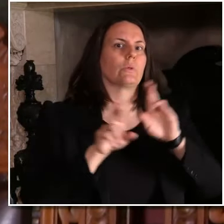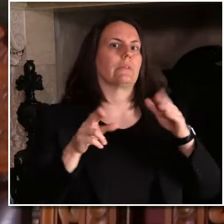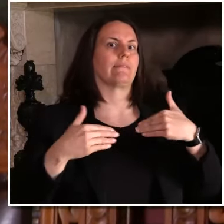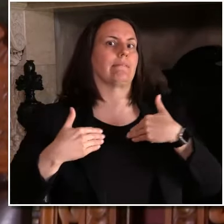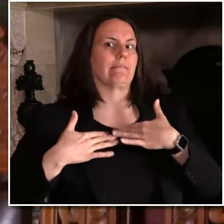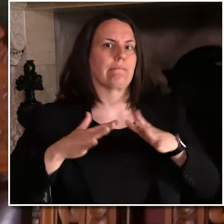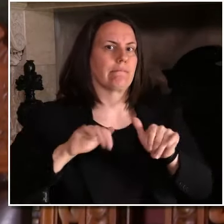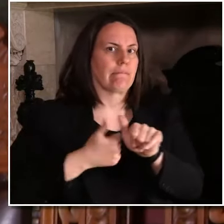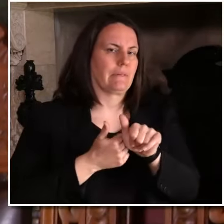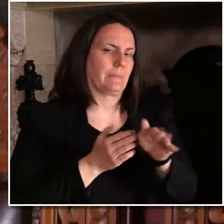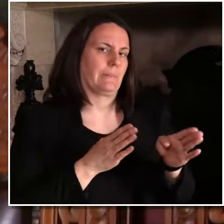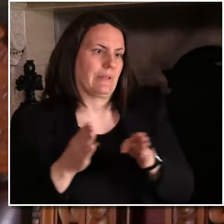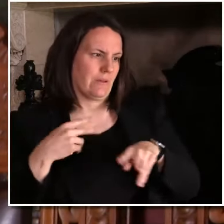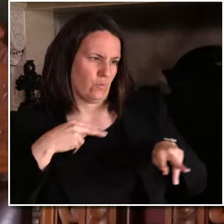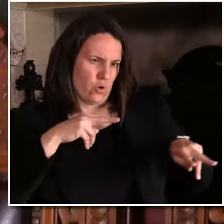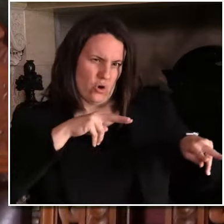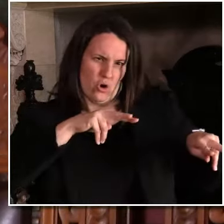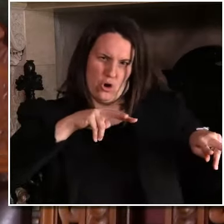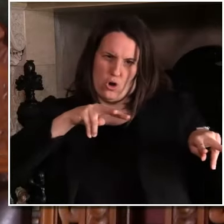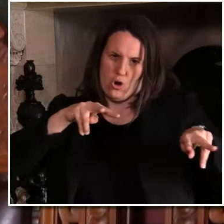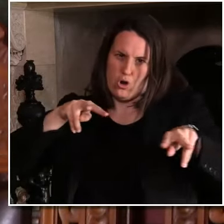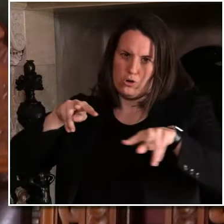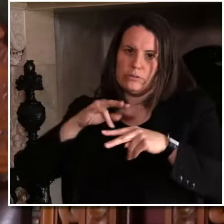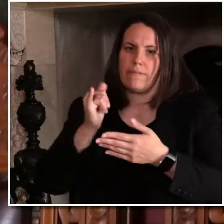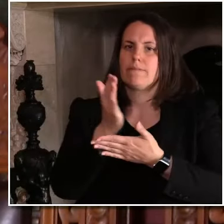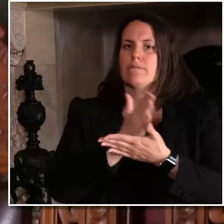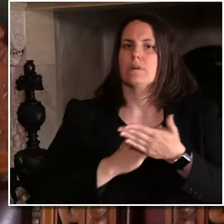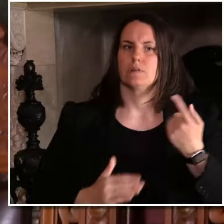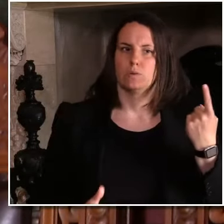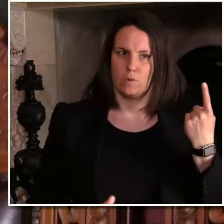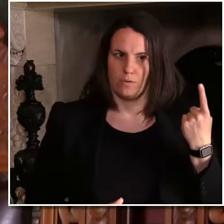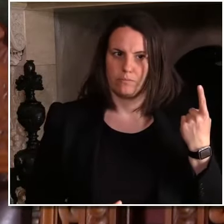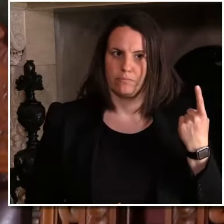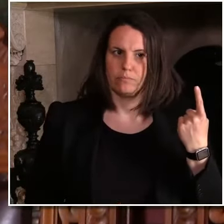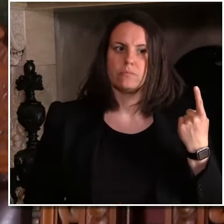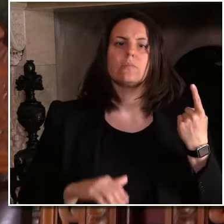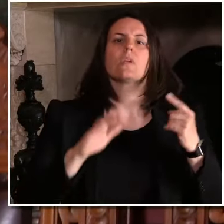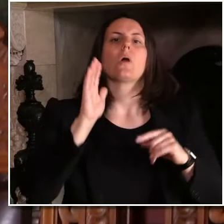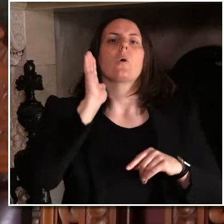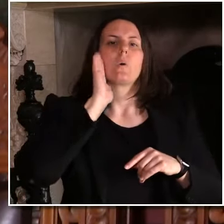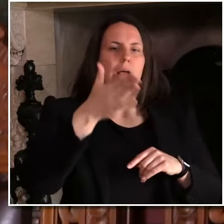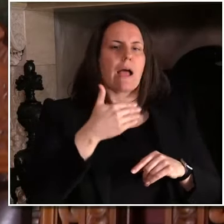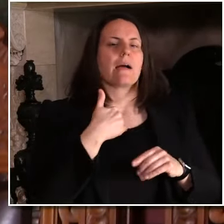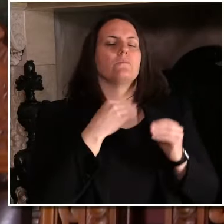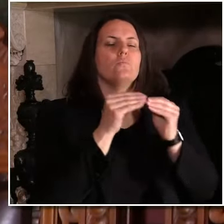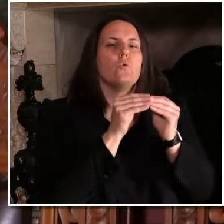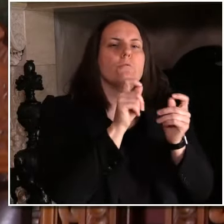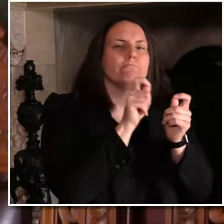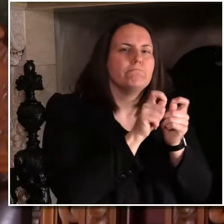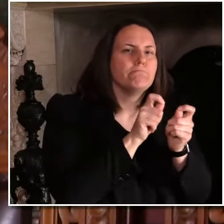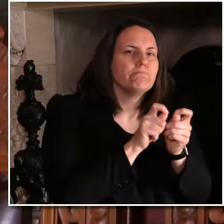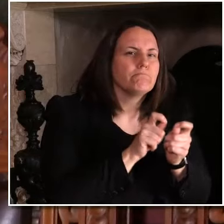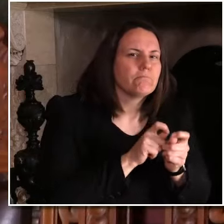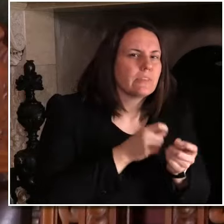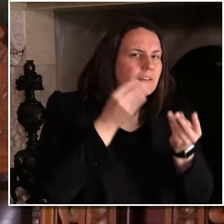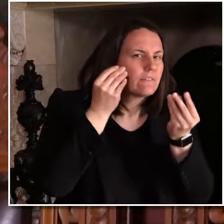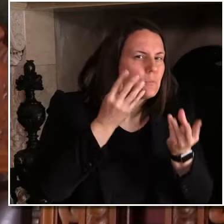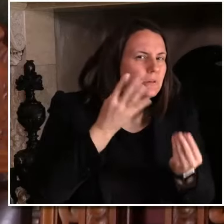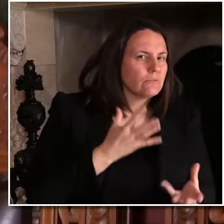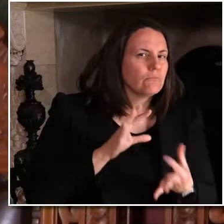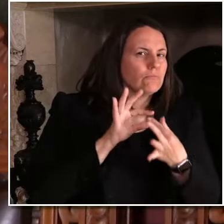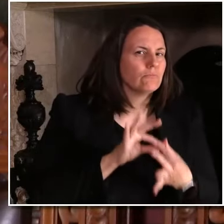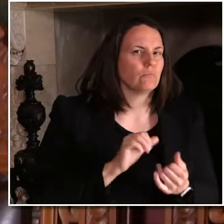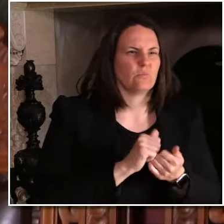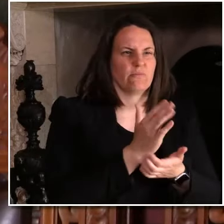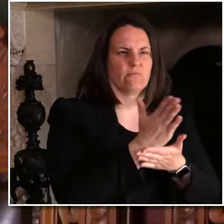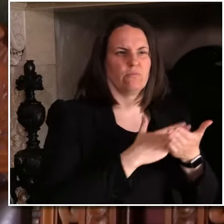be delineated further to address, to make sure that schools can safely reopen, knowing that